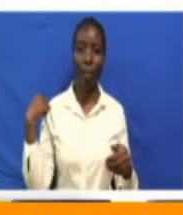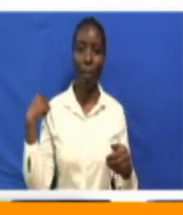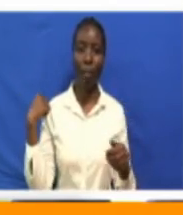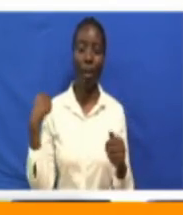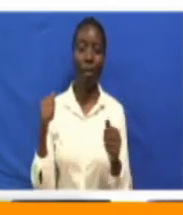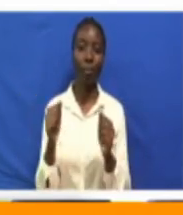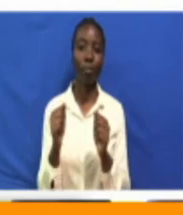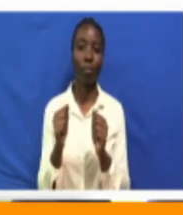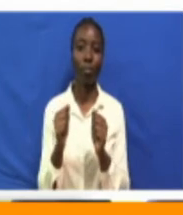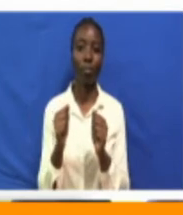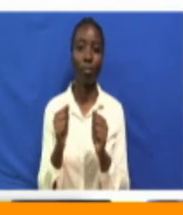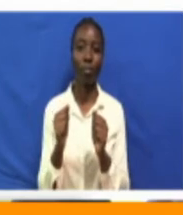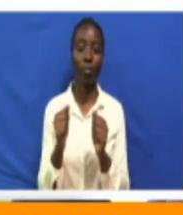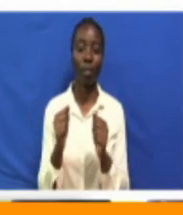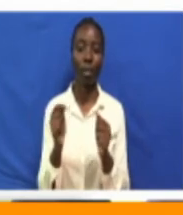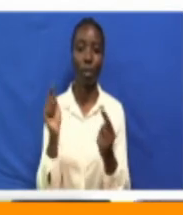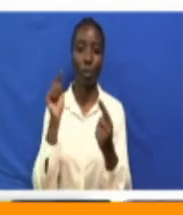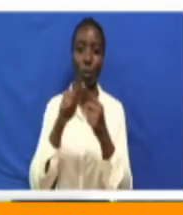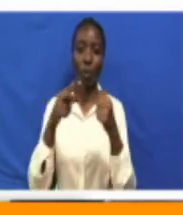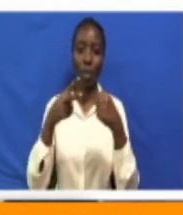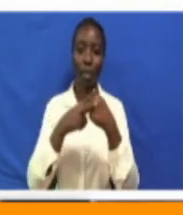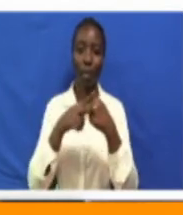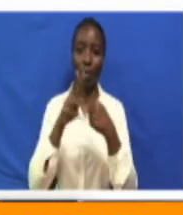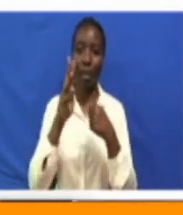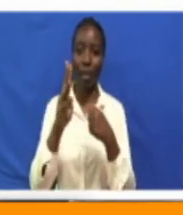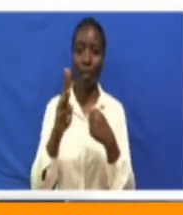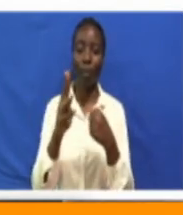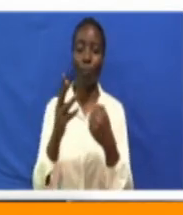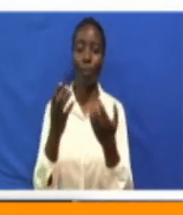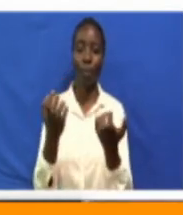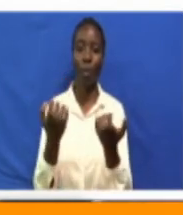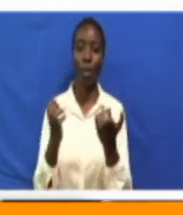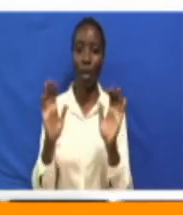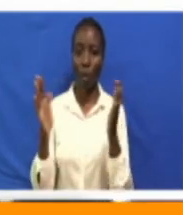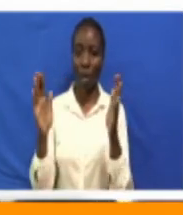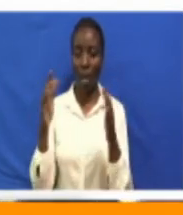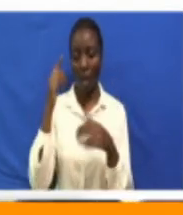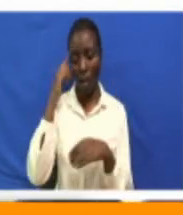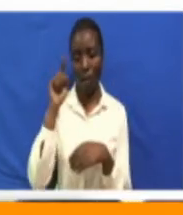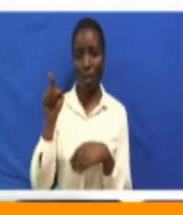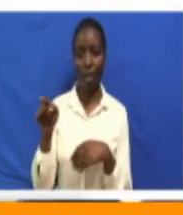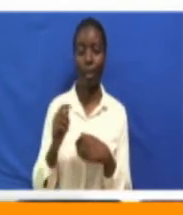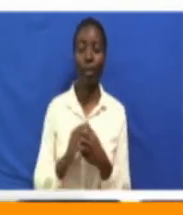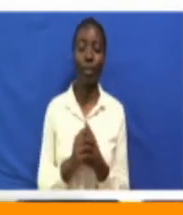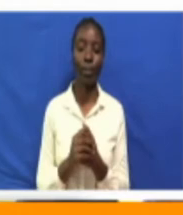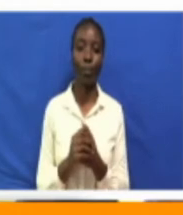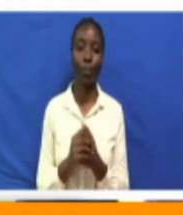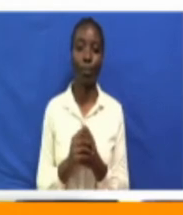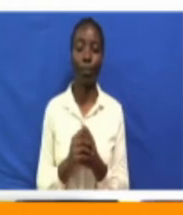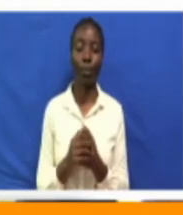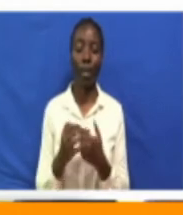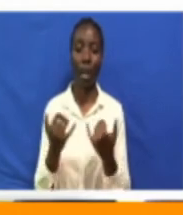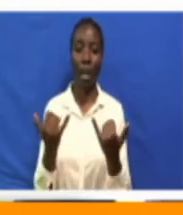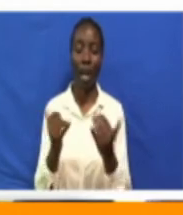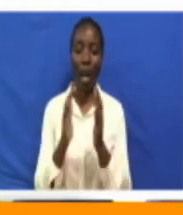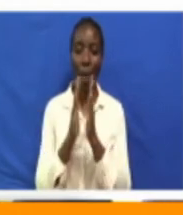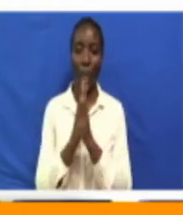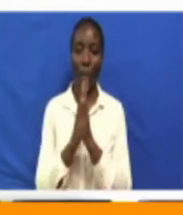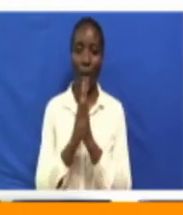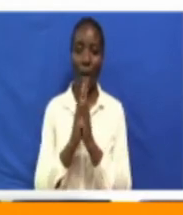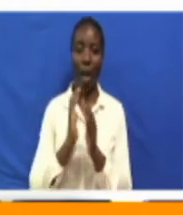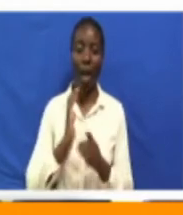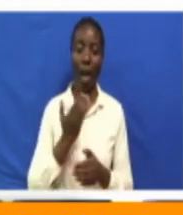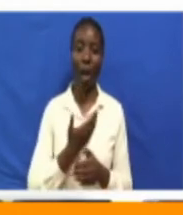to 74. do we need to clap because of that so our prayers